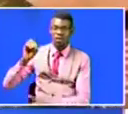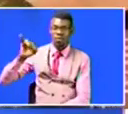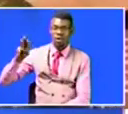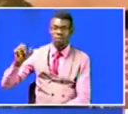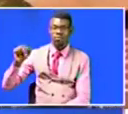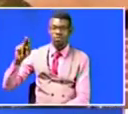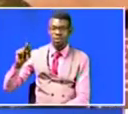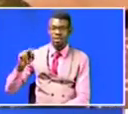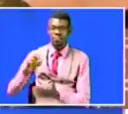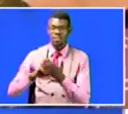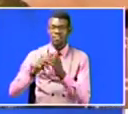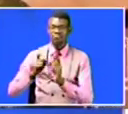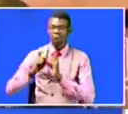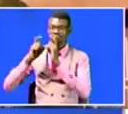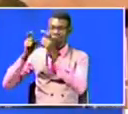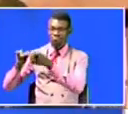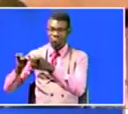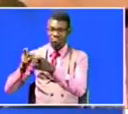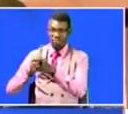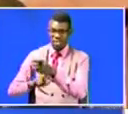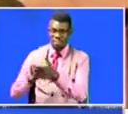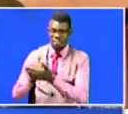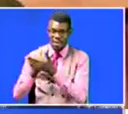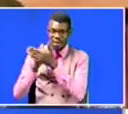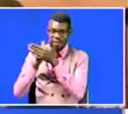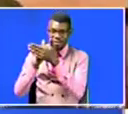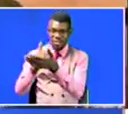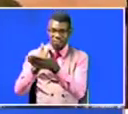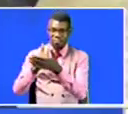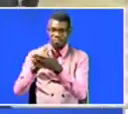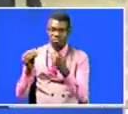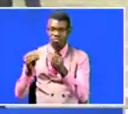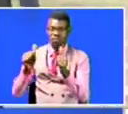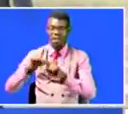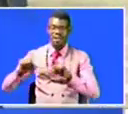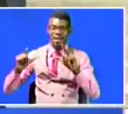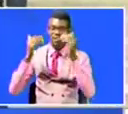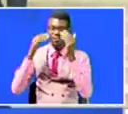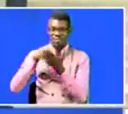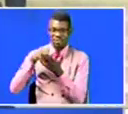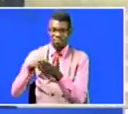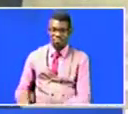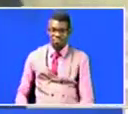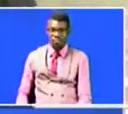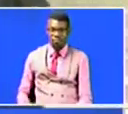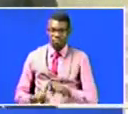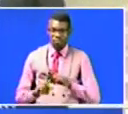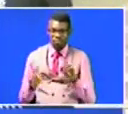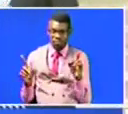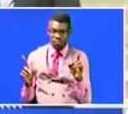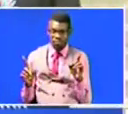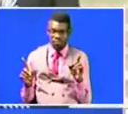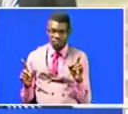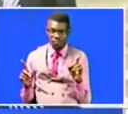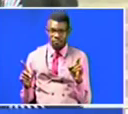appreciation for influencing the court decision against the 8 in the land dispute. But in what would appear either as